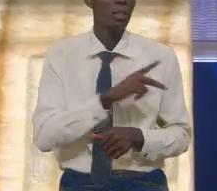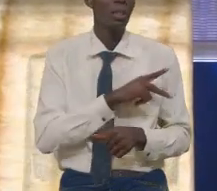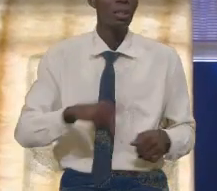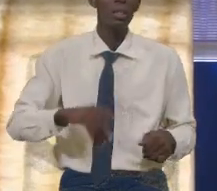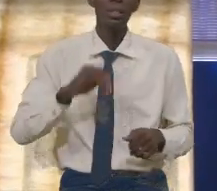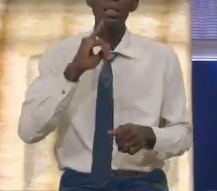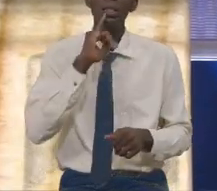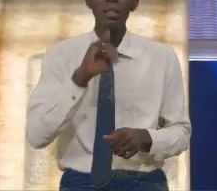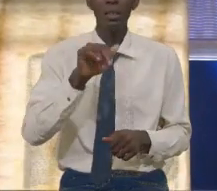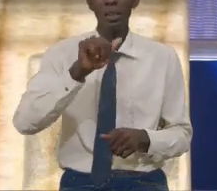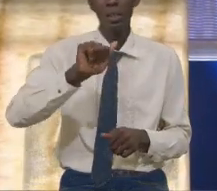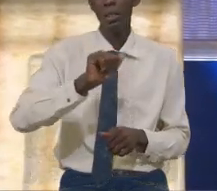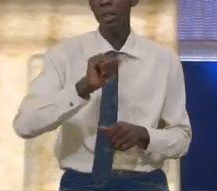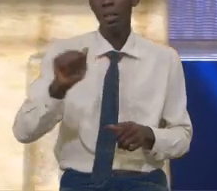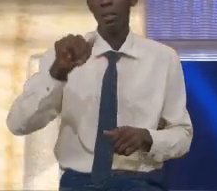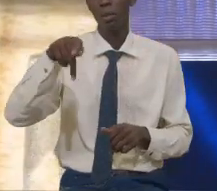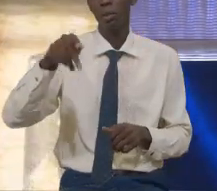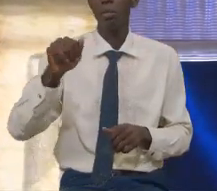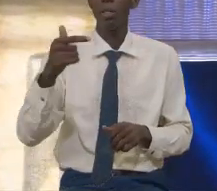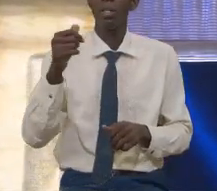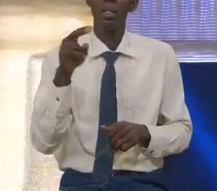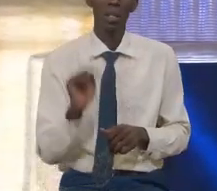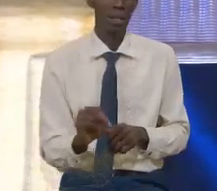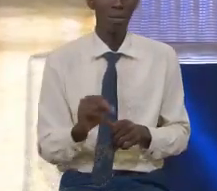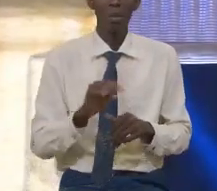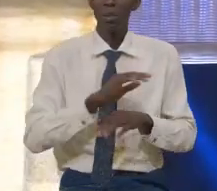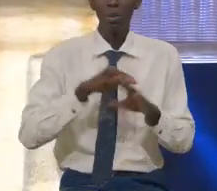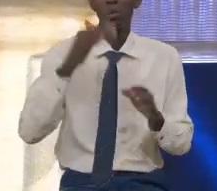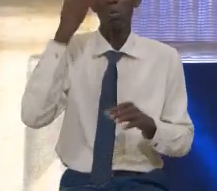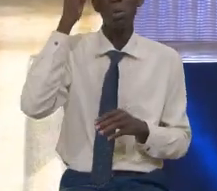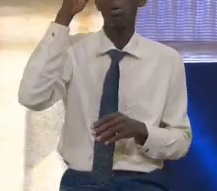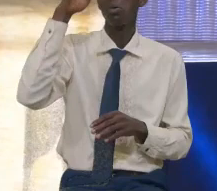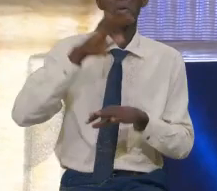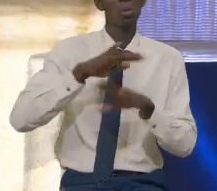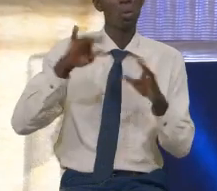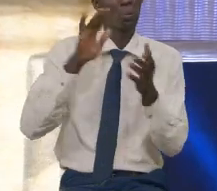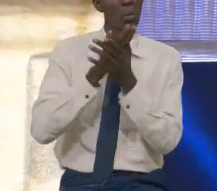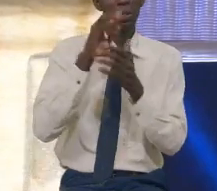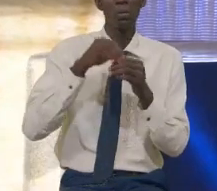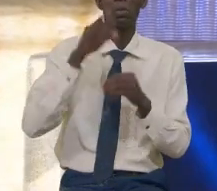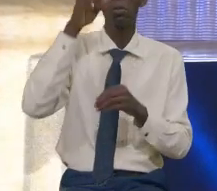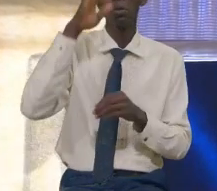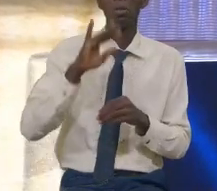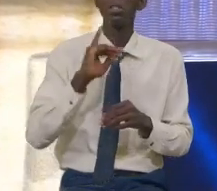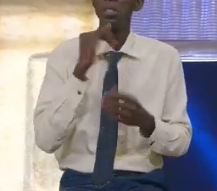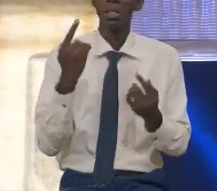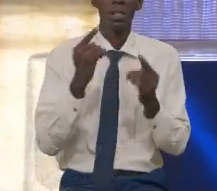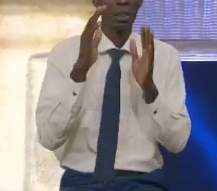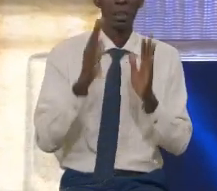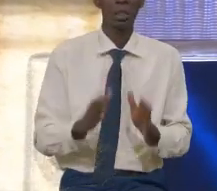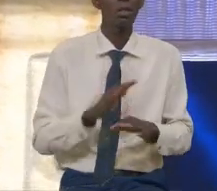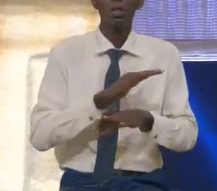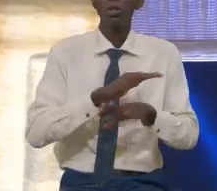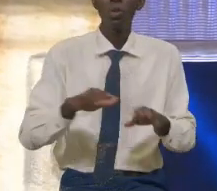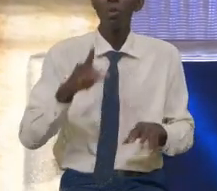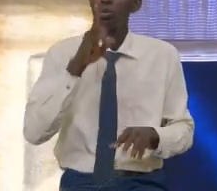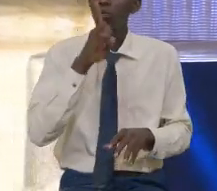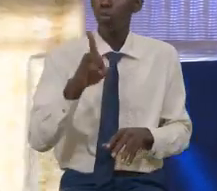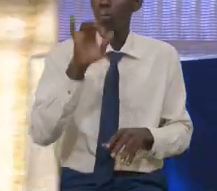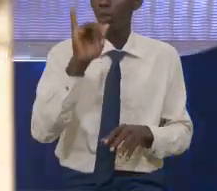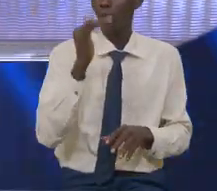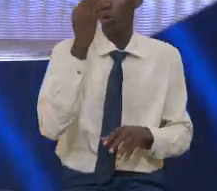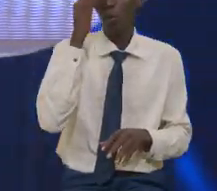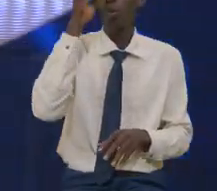he was a sinner. Understand, he was an unbeliever. Understand, he didn't really know the God of Israel.